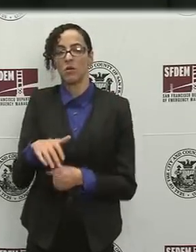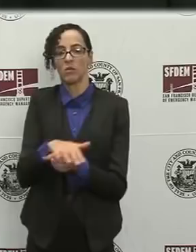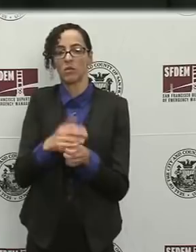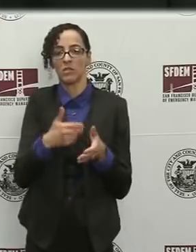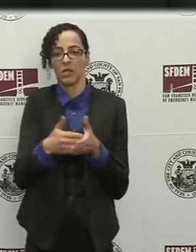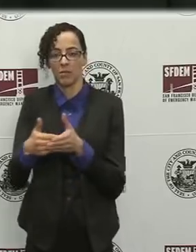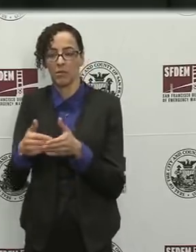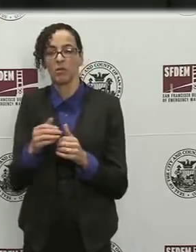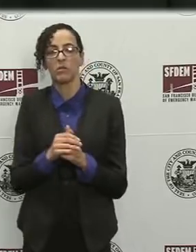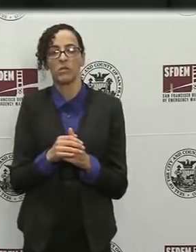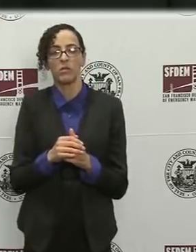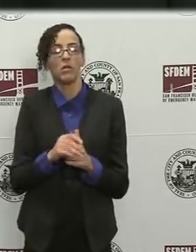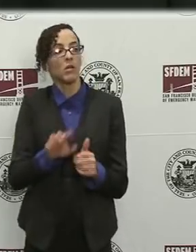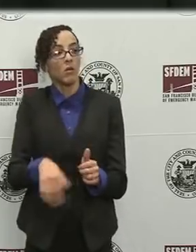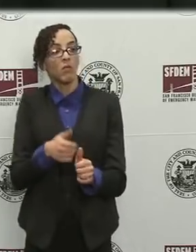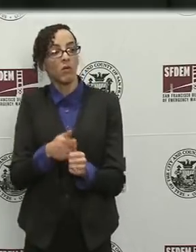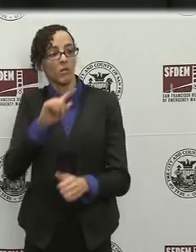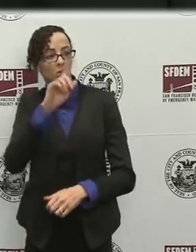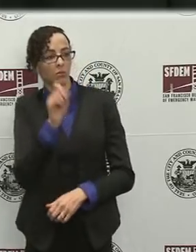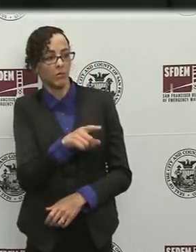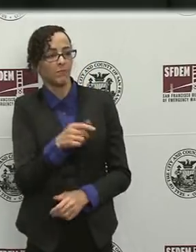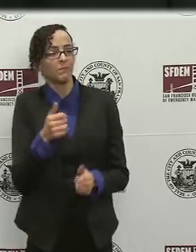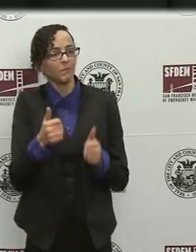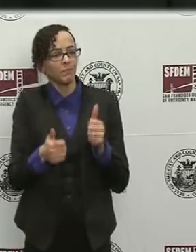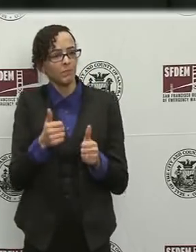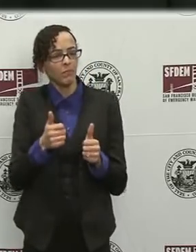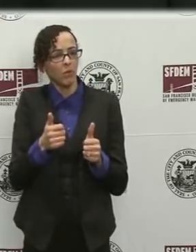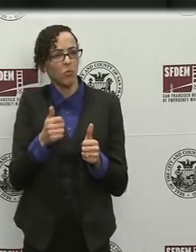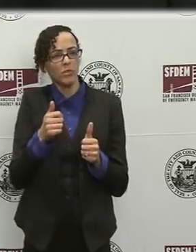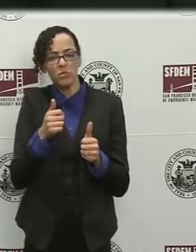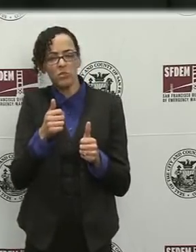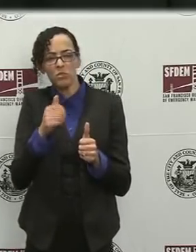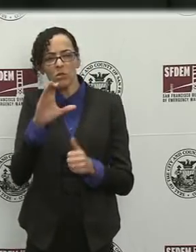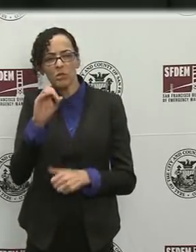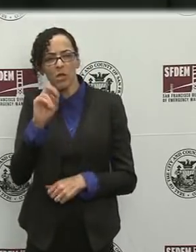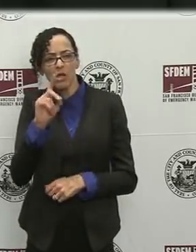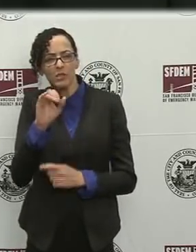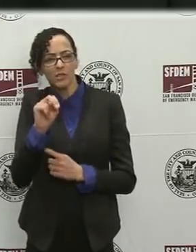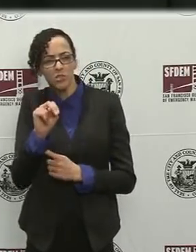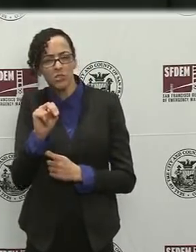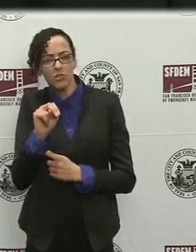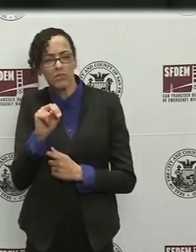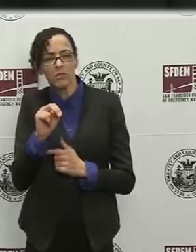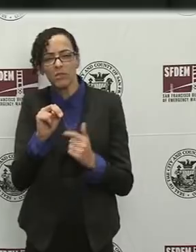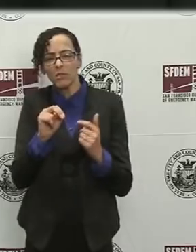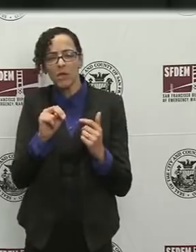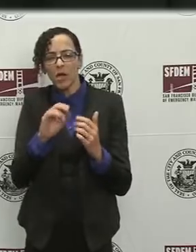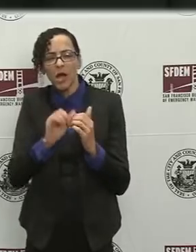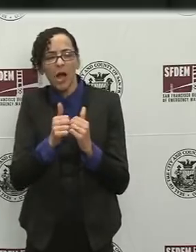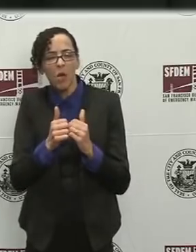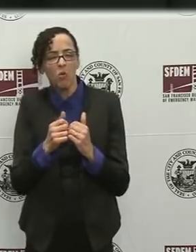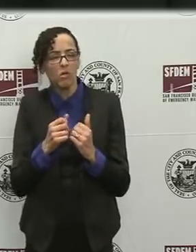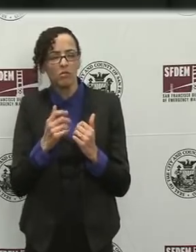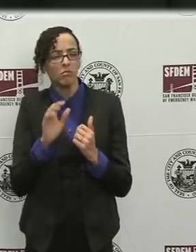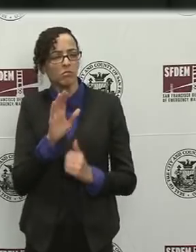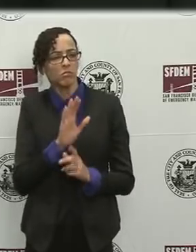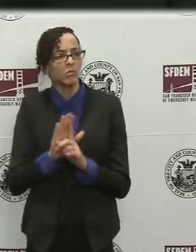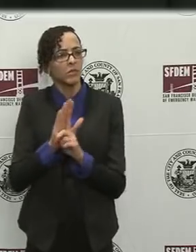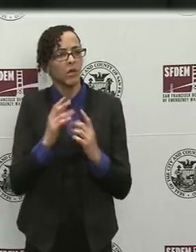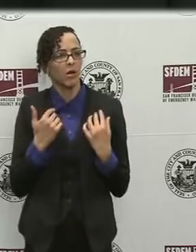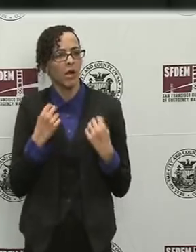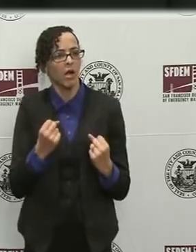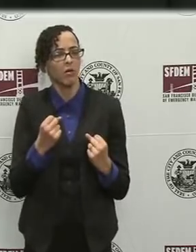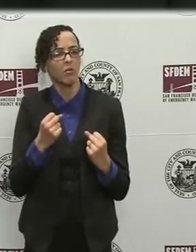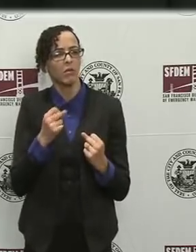And a follow-up to that, what condition are the 16 infected people from Laguna Honda in, and have any been transferred to San Francisco